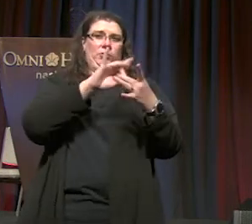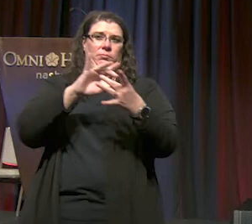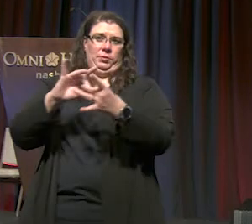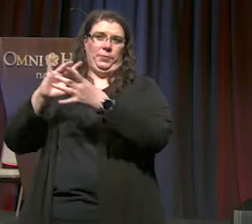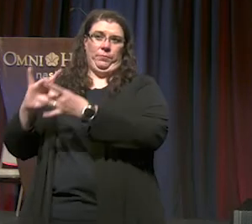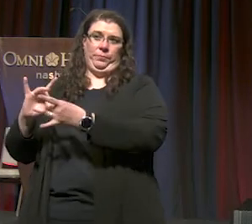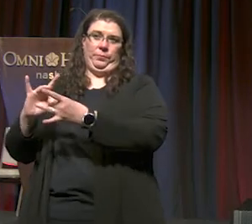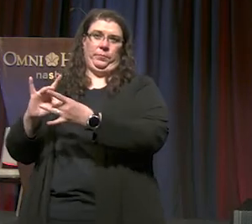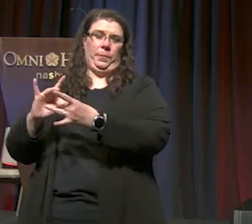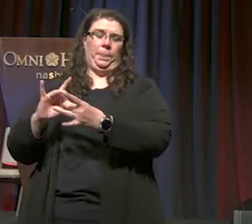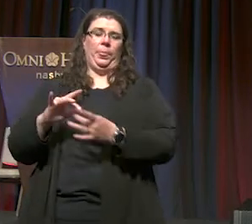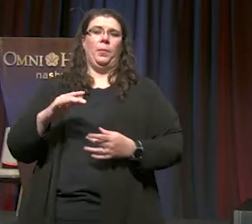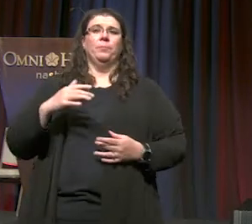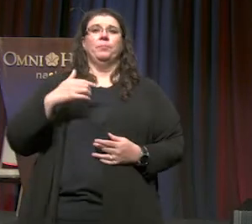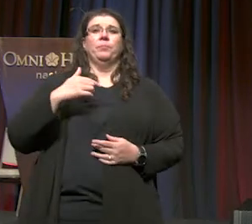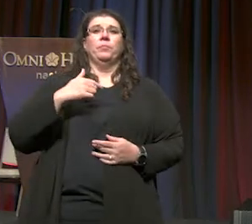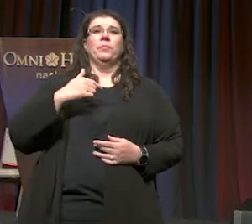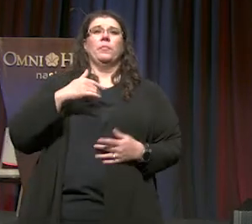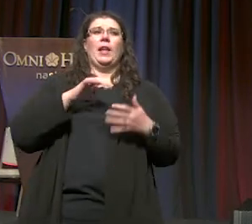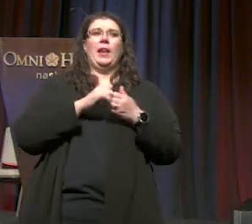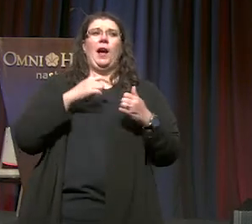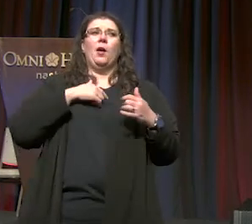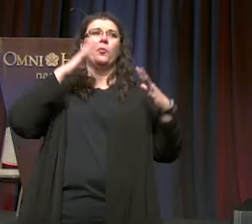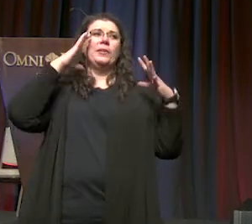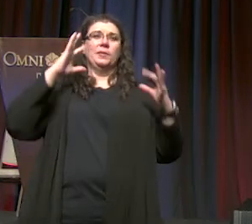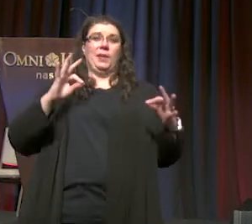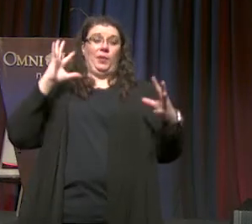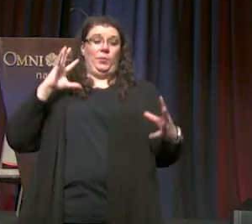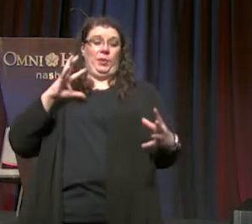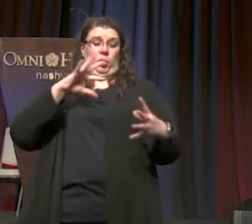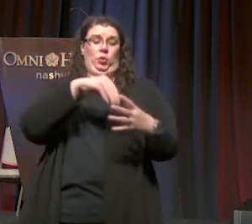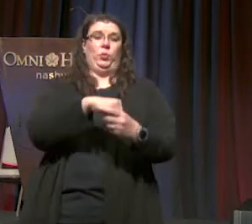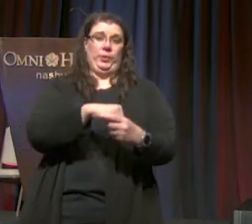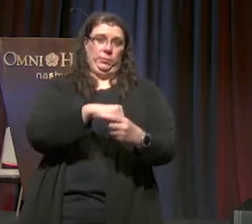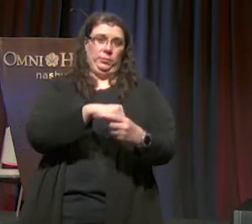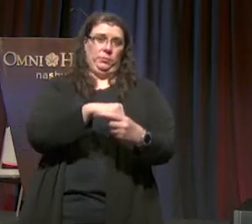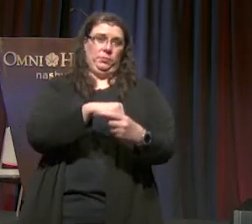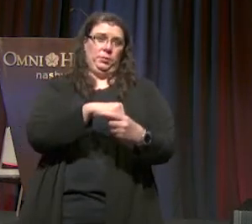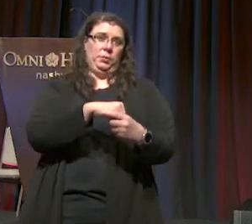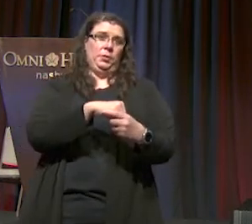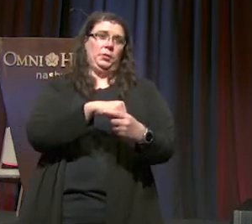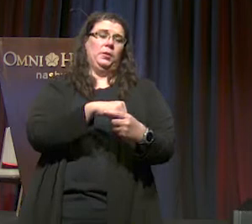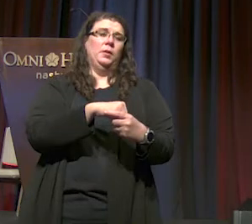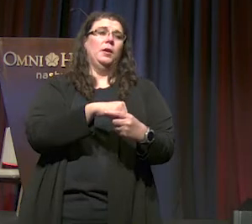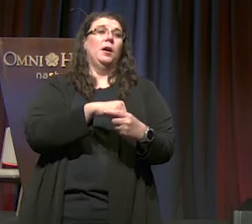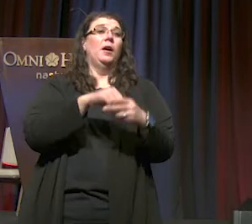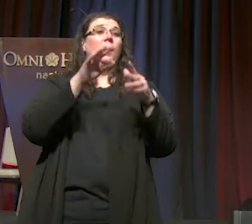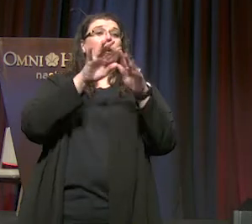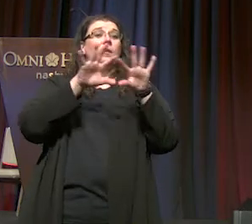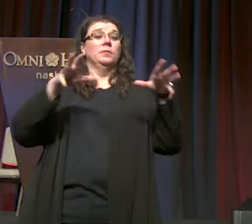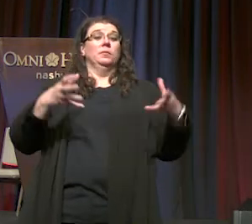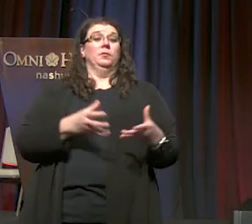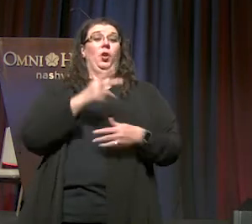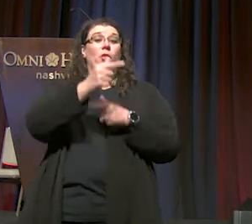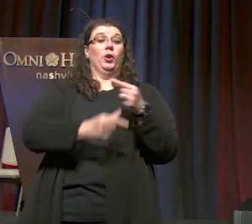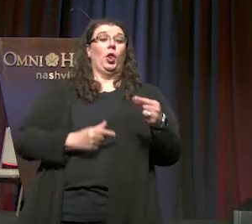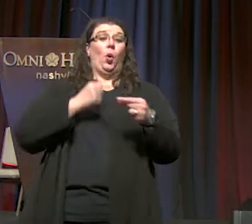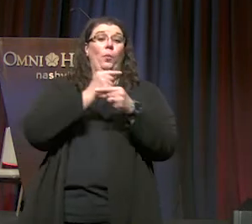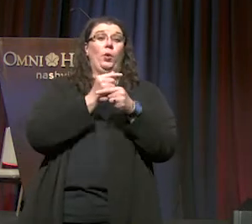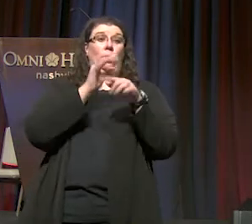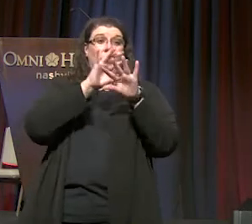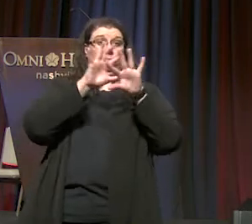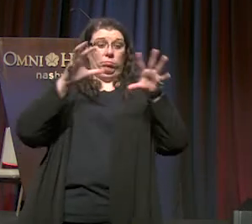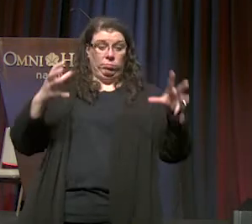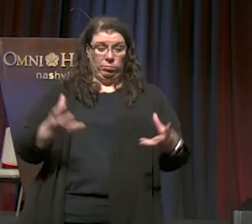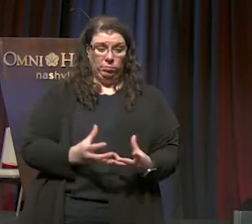and our desire to be included as an equal part of the global United Methodist Church.